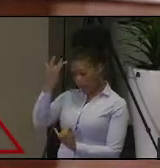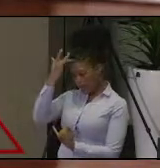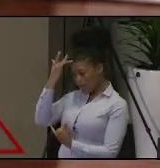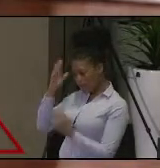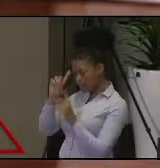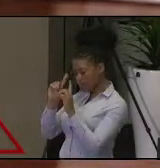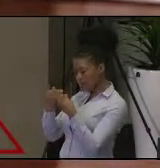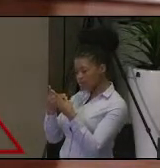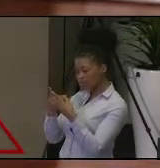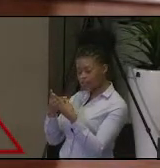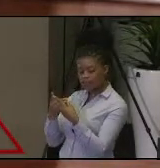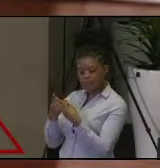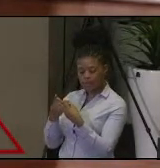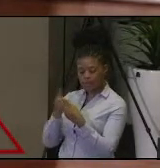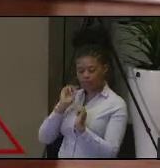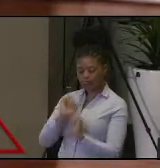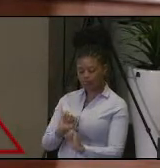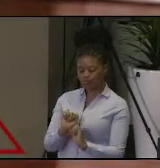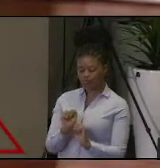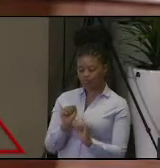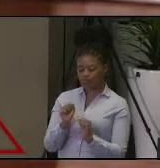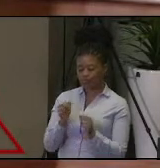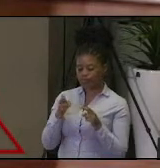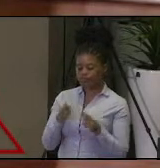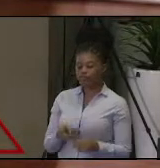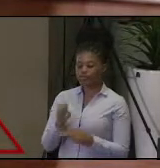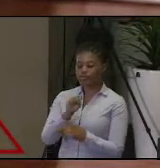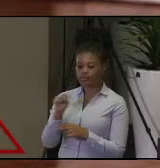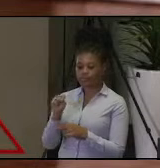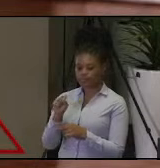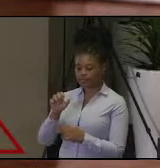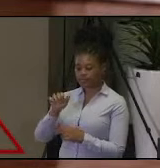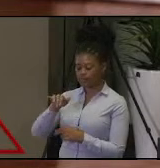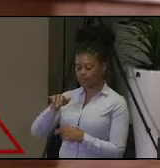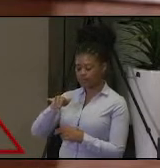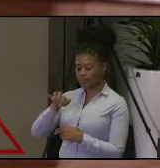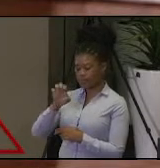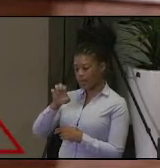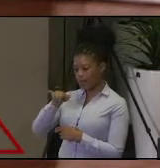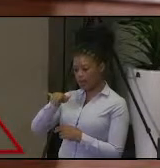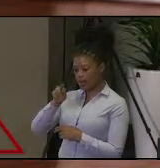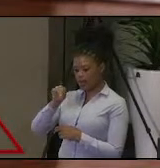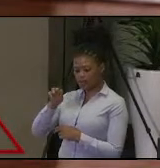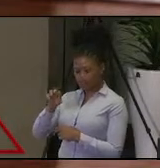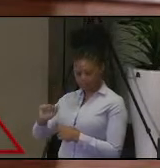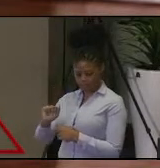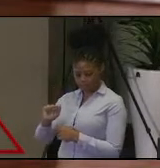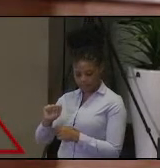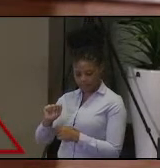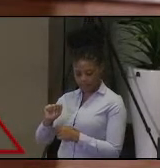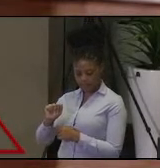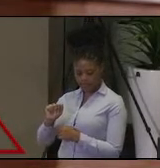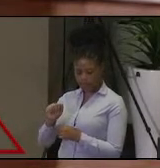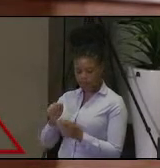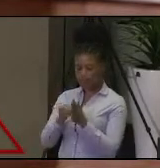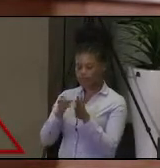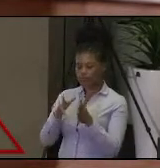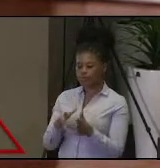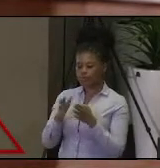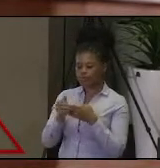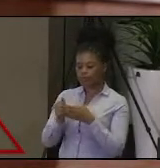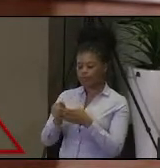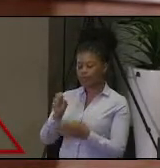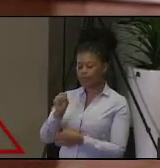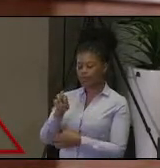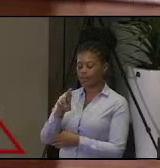Department of Human Settlements, Ms. Emma Ayesu Koranteng, students led by the